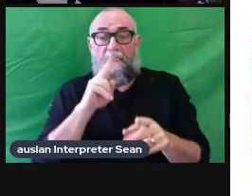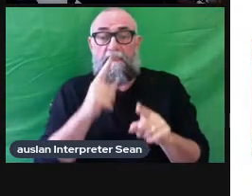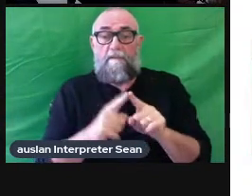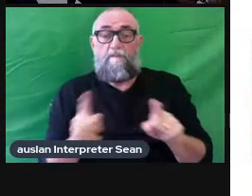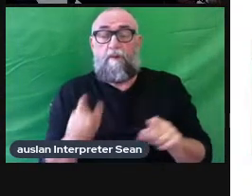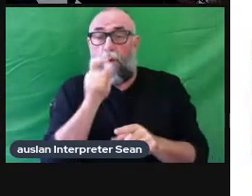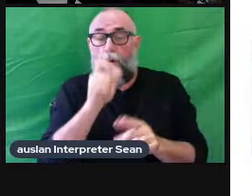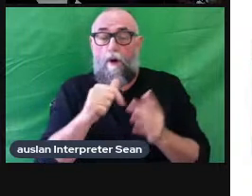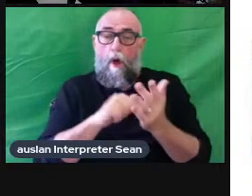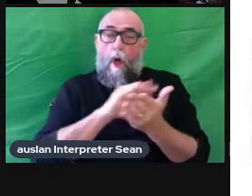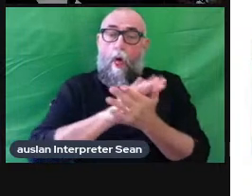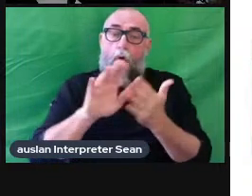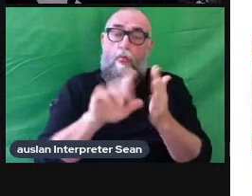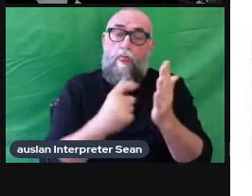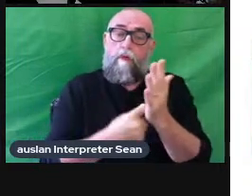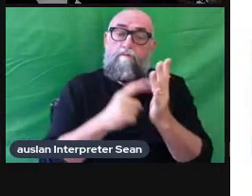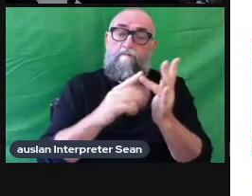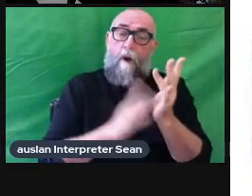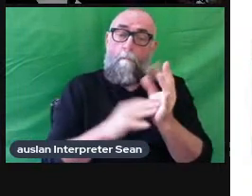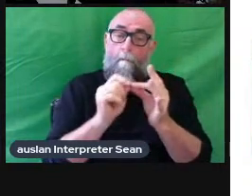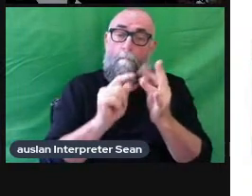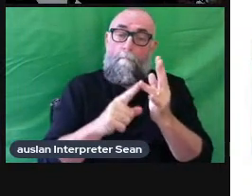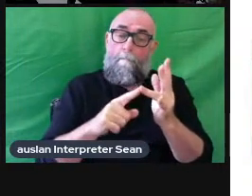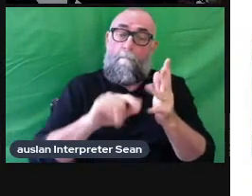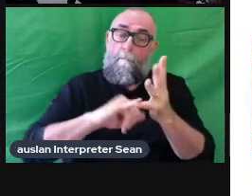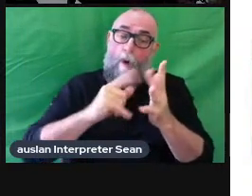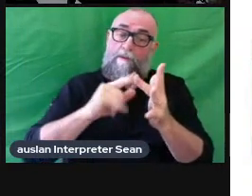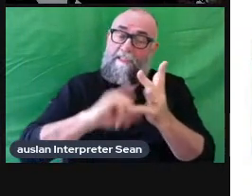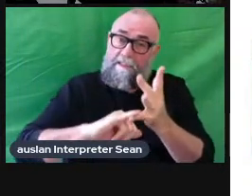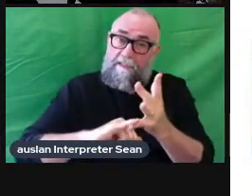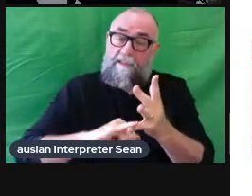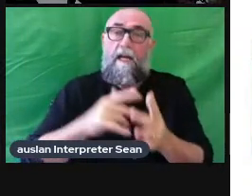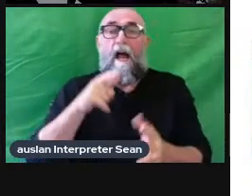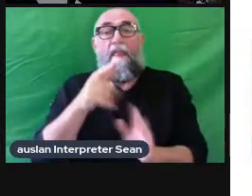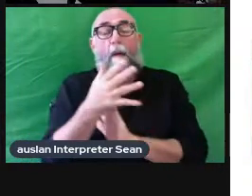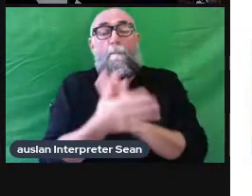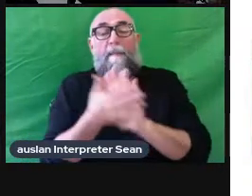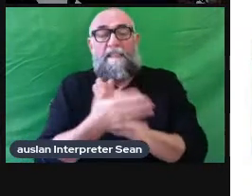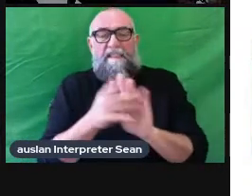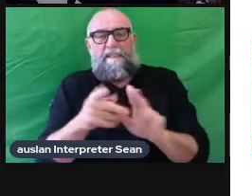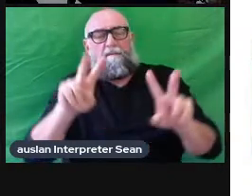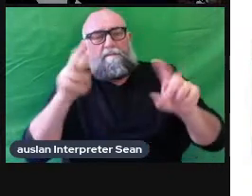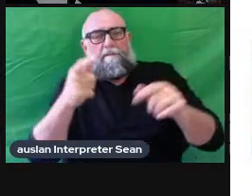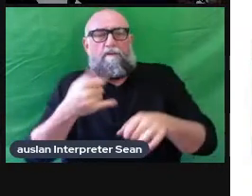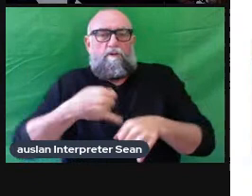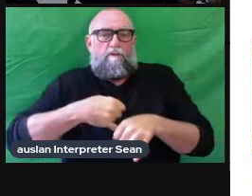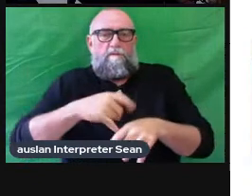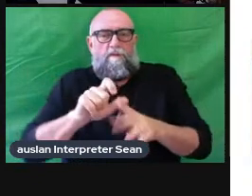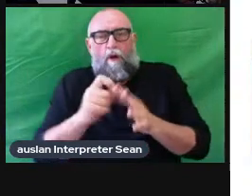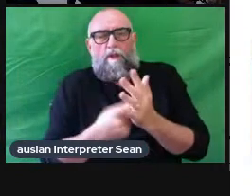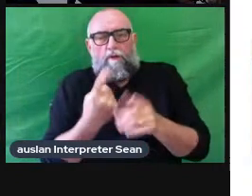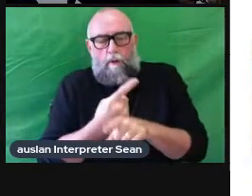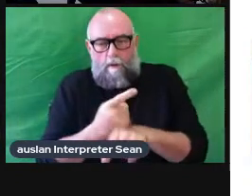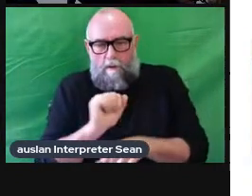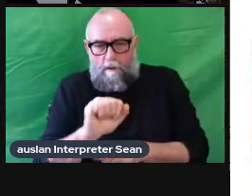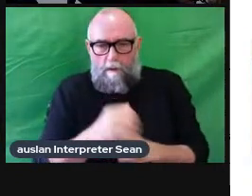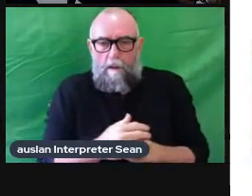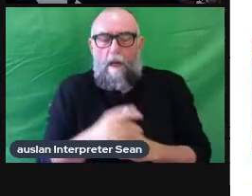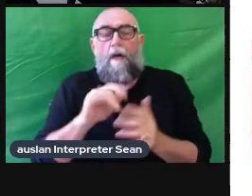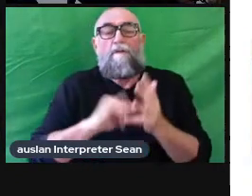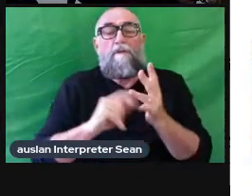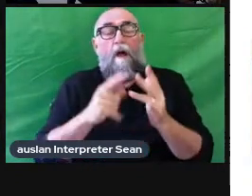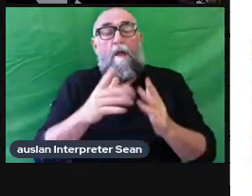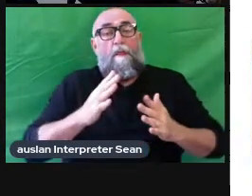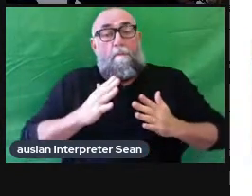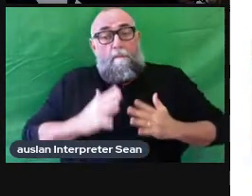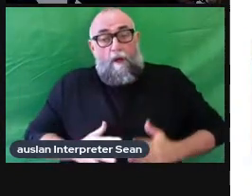thrombosis. And this is where, because of damage inside the blood vessels, the body tries to heal itself and repair itself. And the